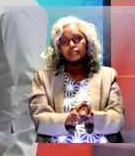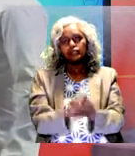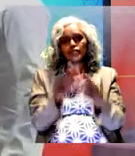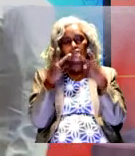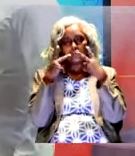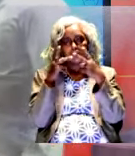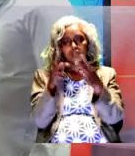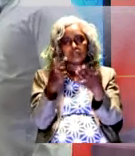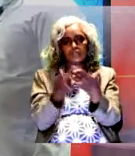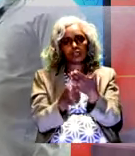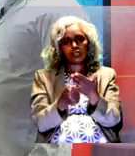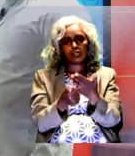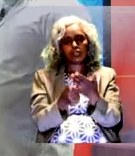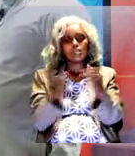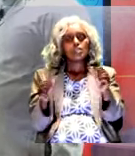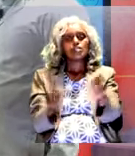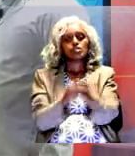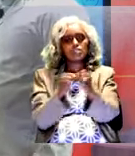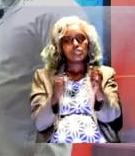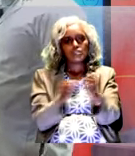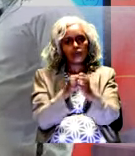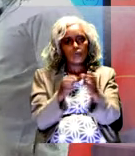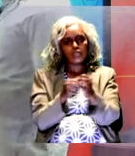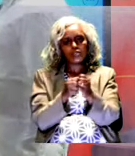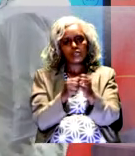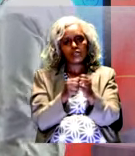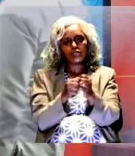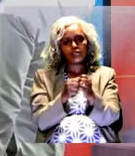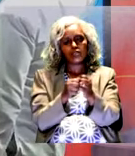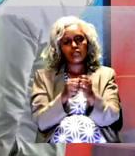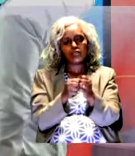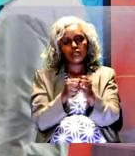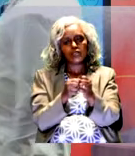When you see this sequence,